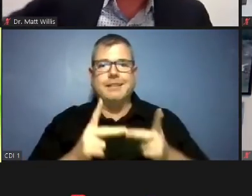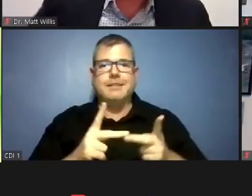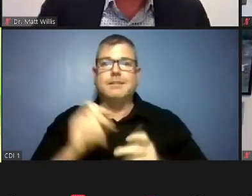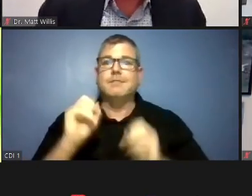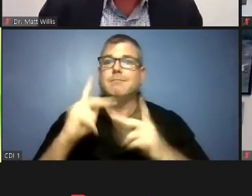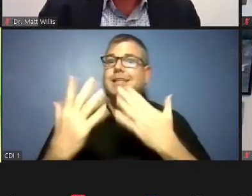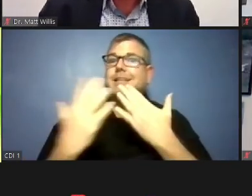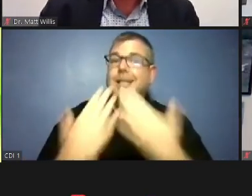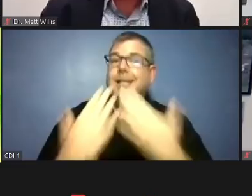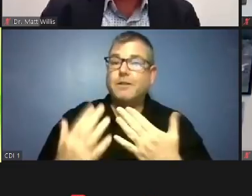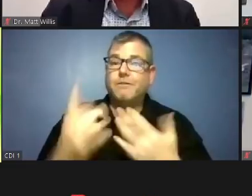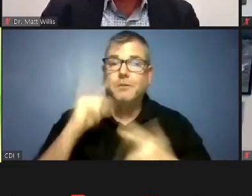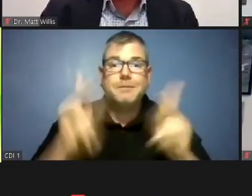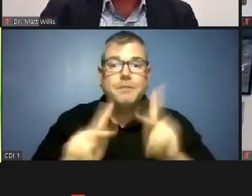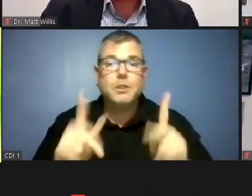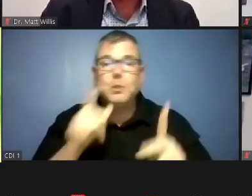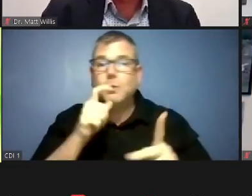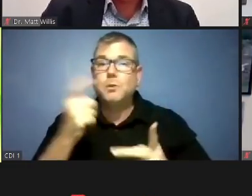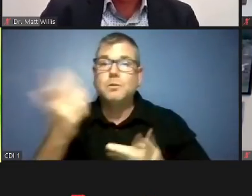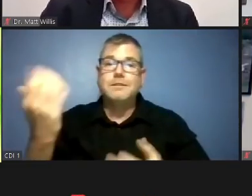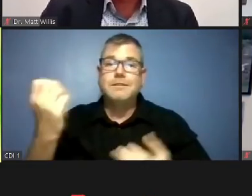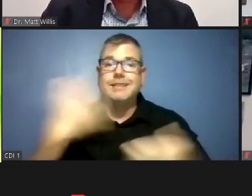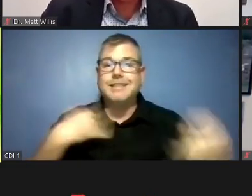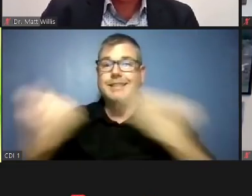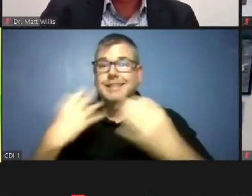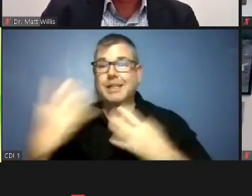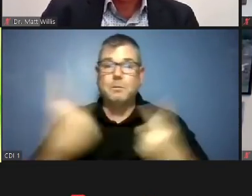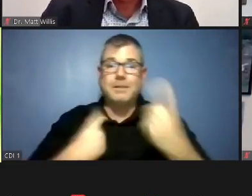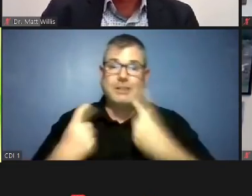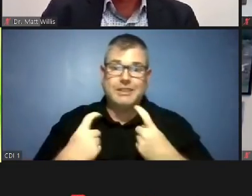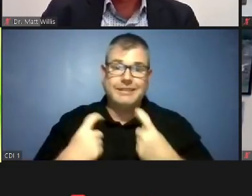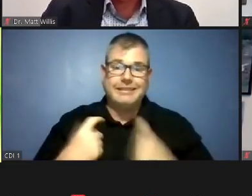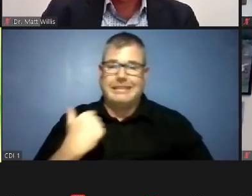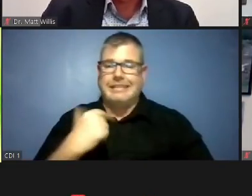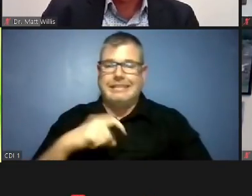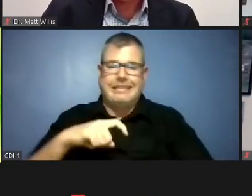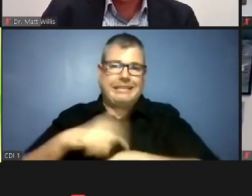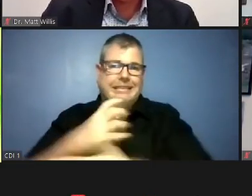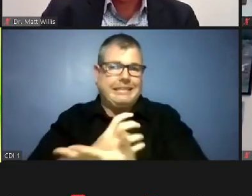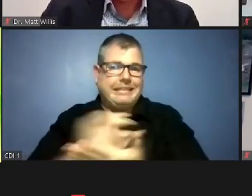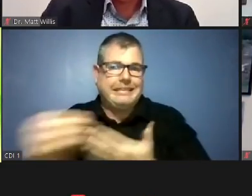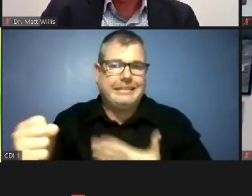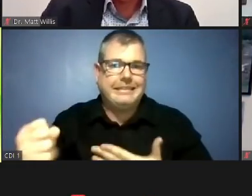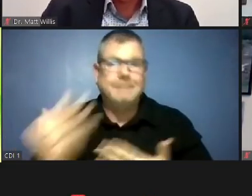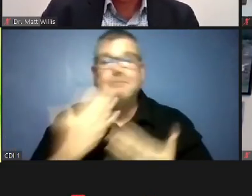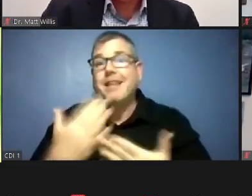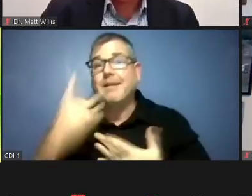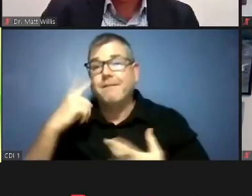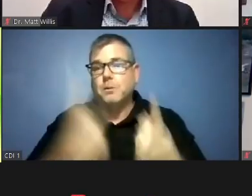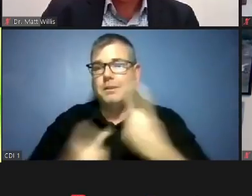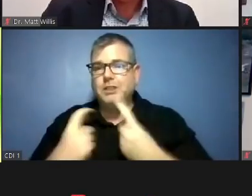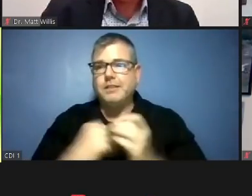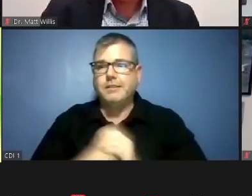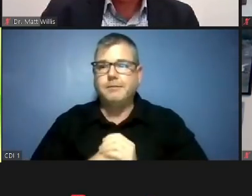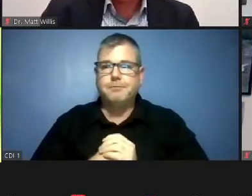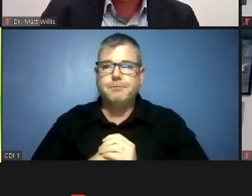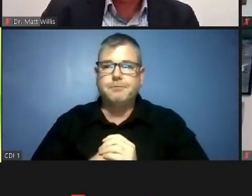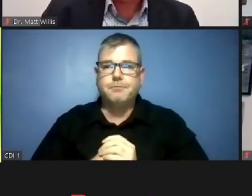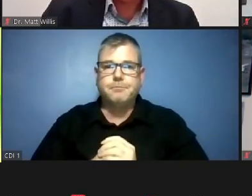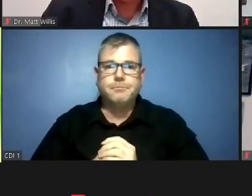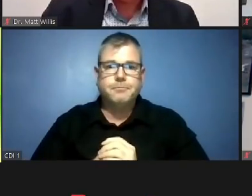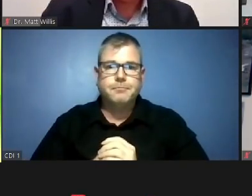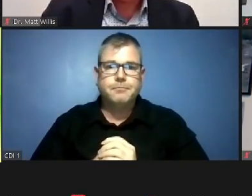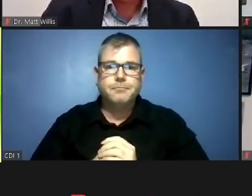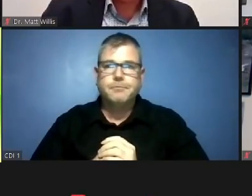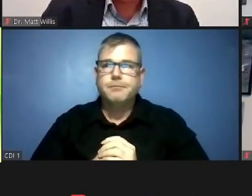I do want to thank you for submitting these. We have a robust FAQ on our website, and what